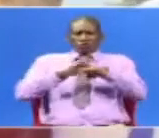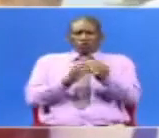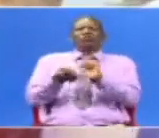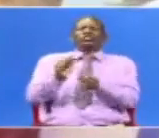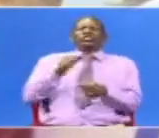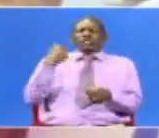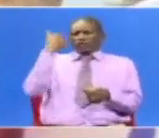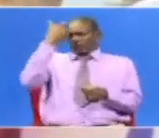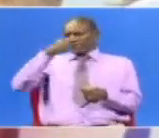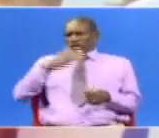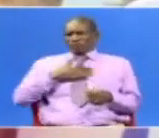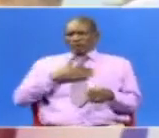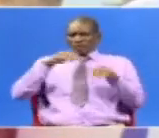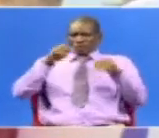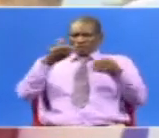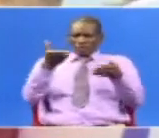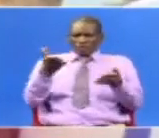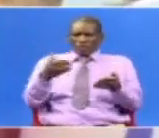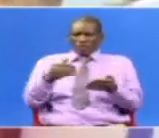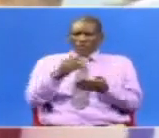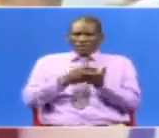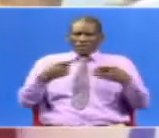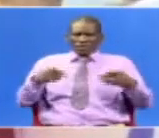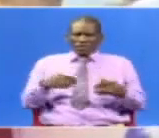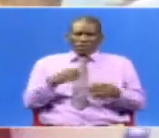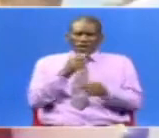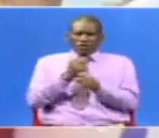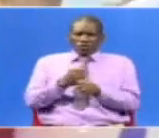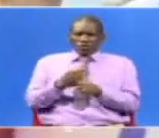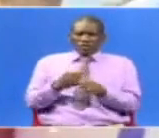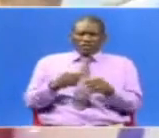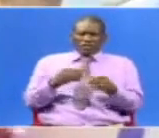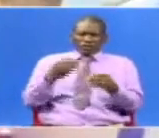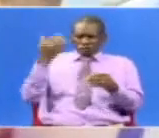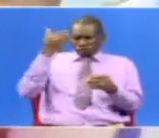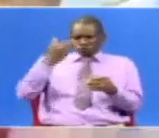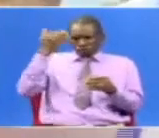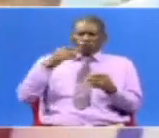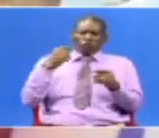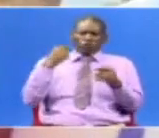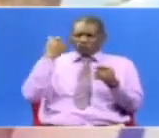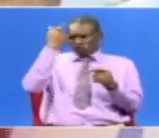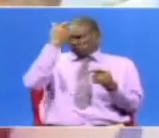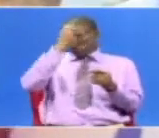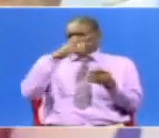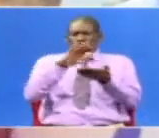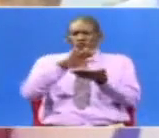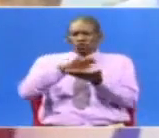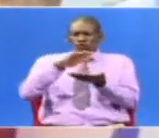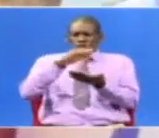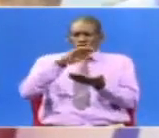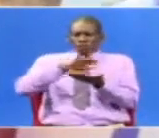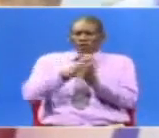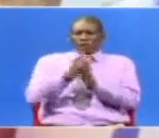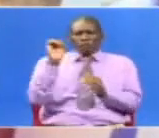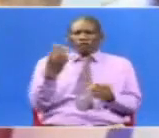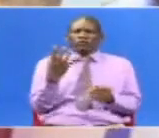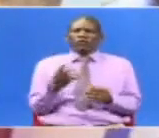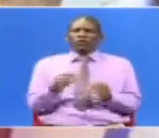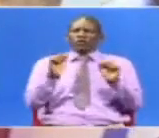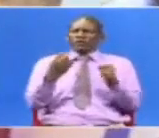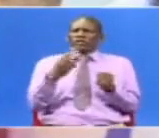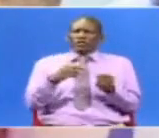you that there are practice aspects of plastic surgery that are therapeutic. If you look at, now that he's dead, I can